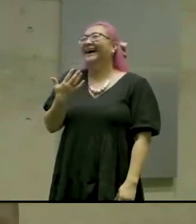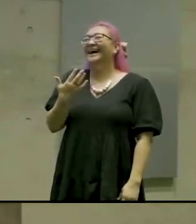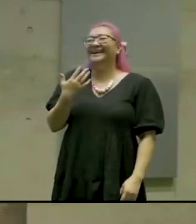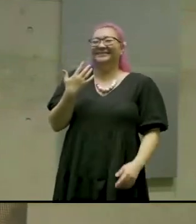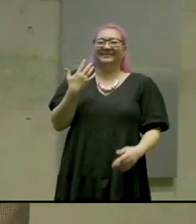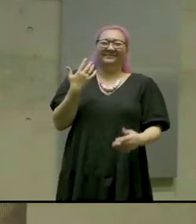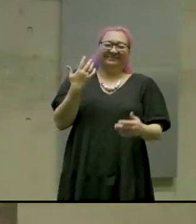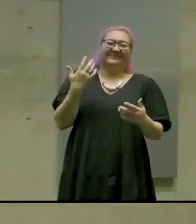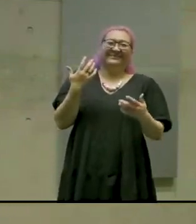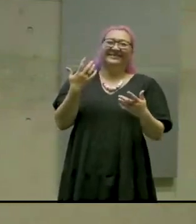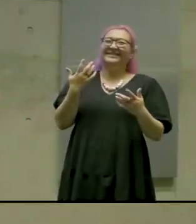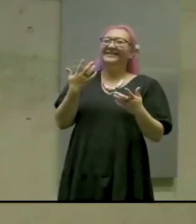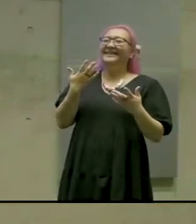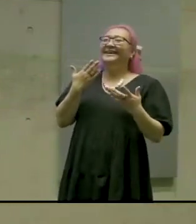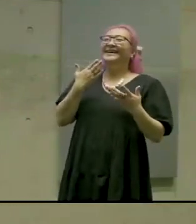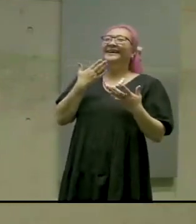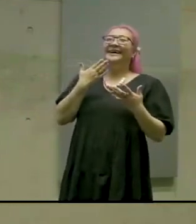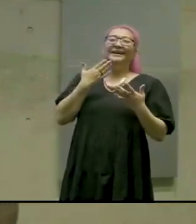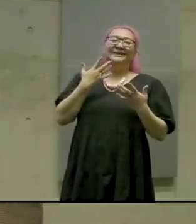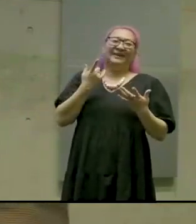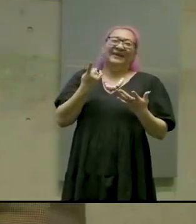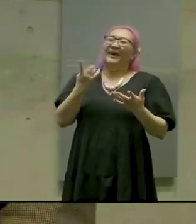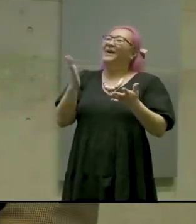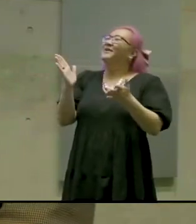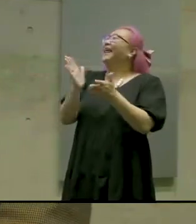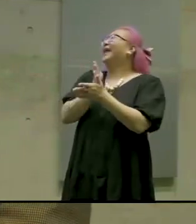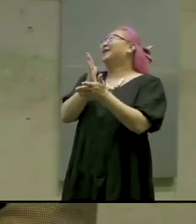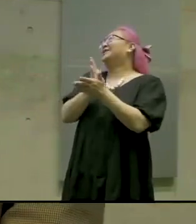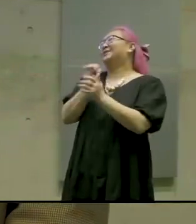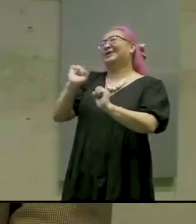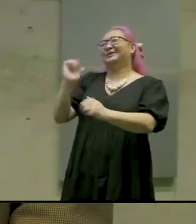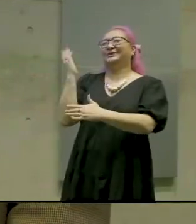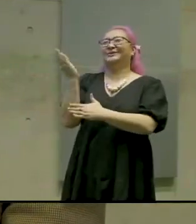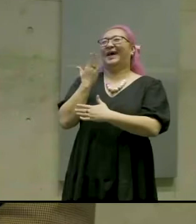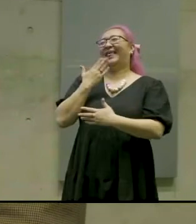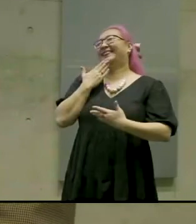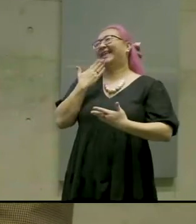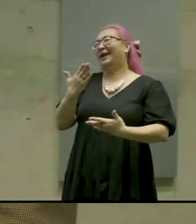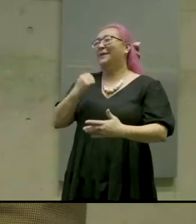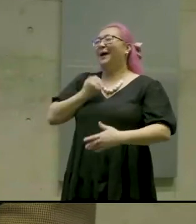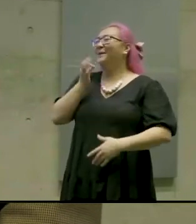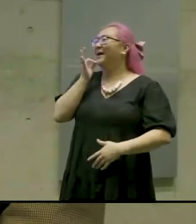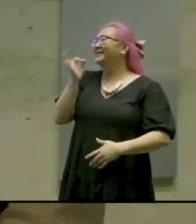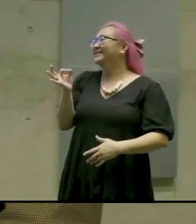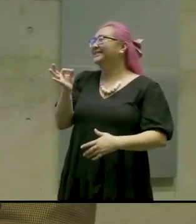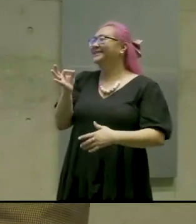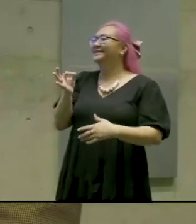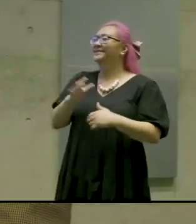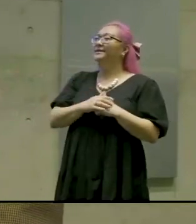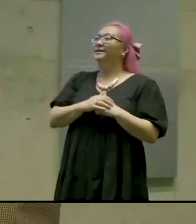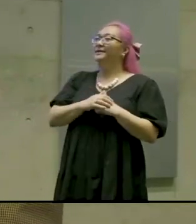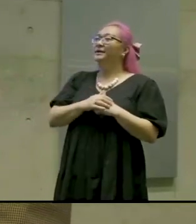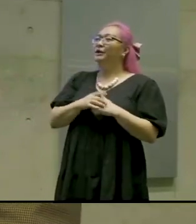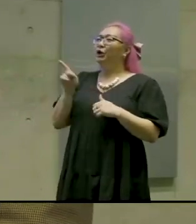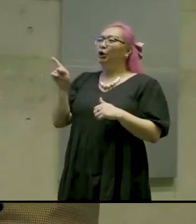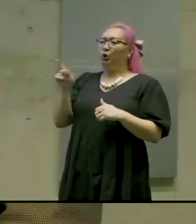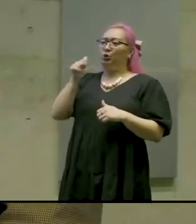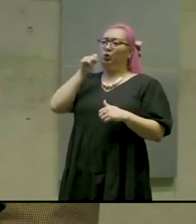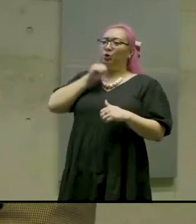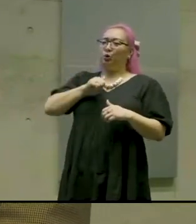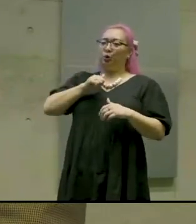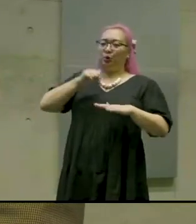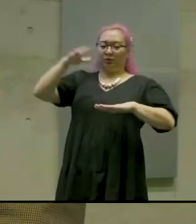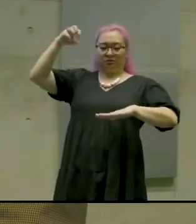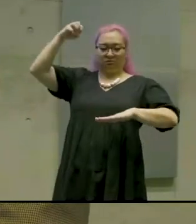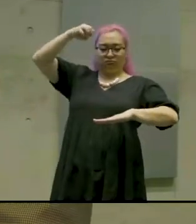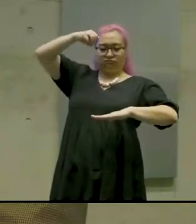Yeah, really enjoyed your talk and the installation. My question is, why did you use the augmented instead